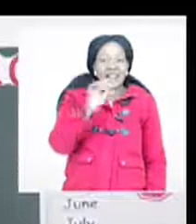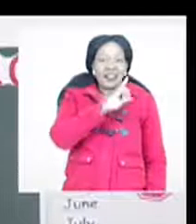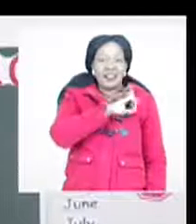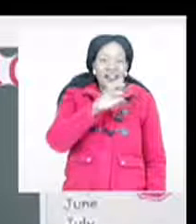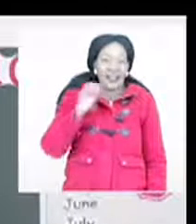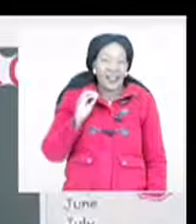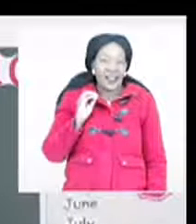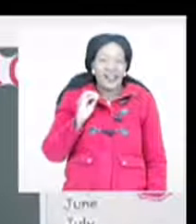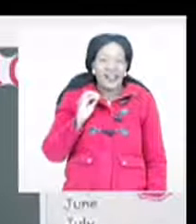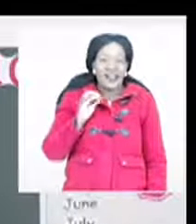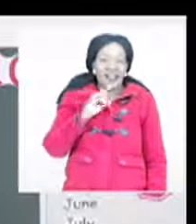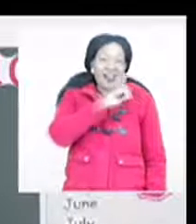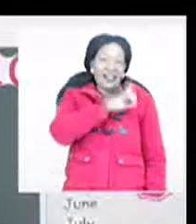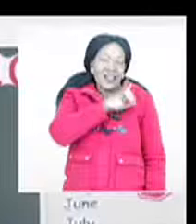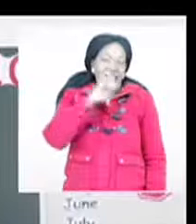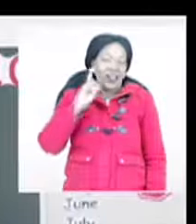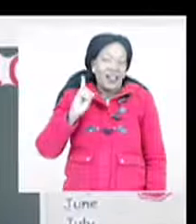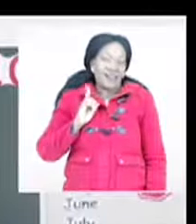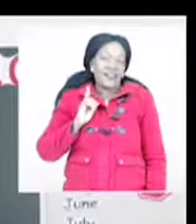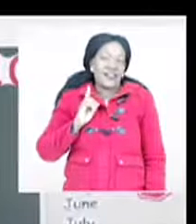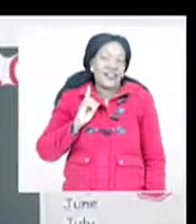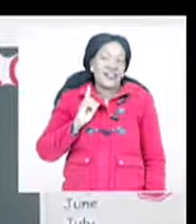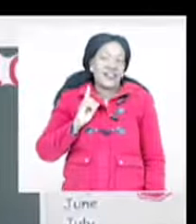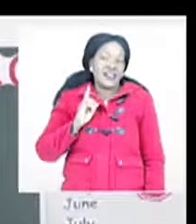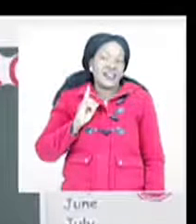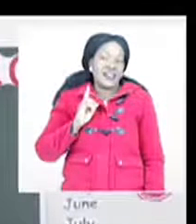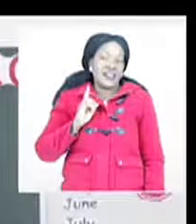10, 11,